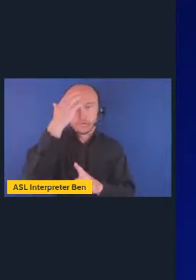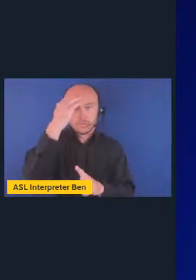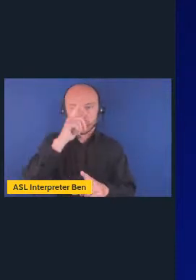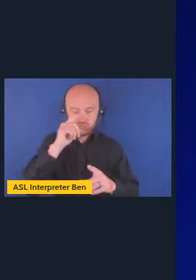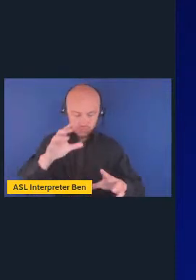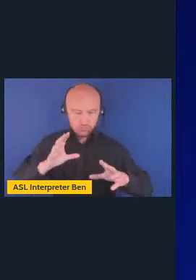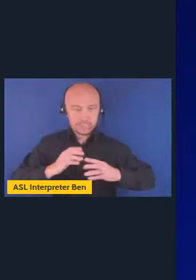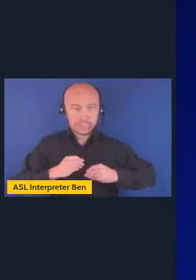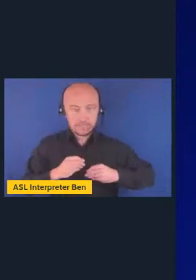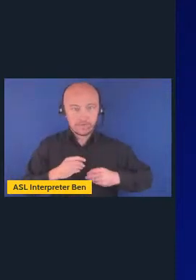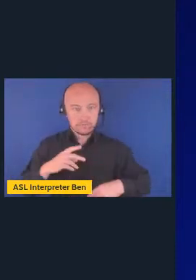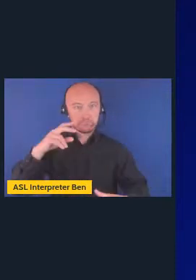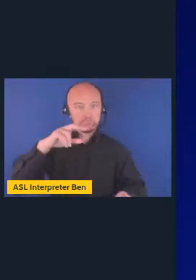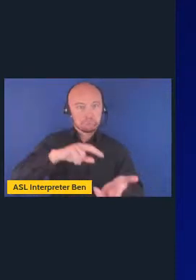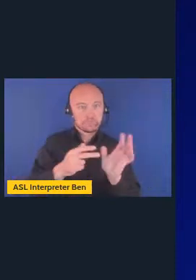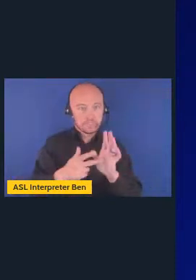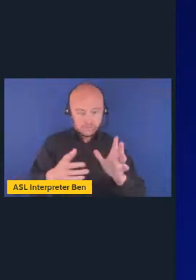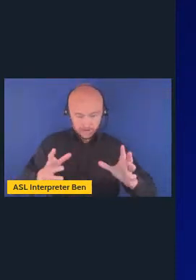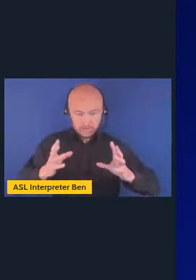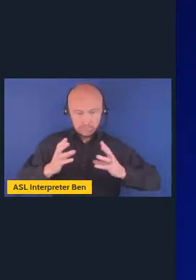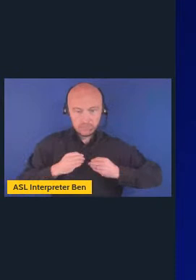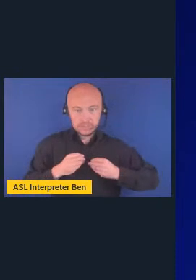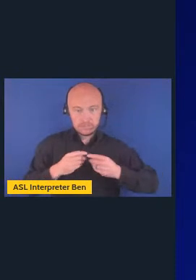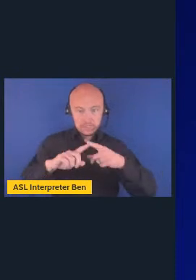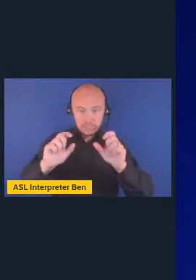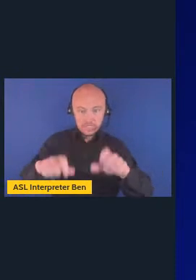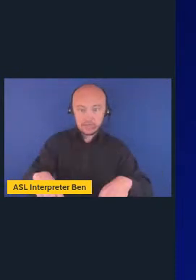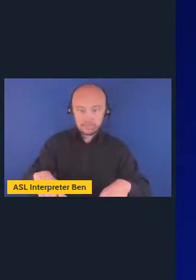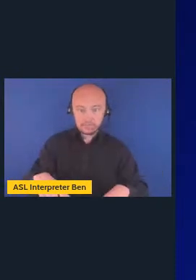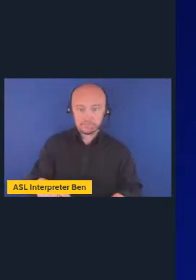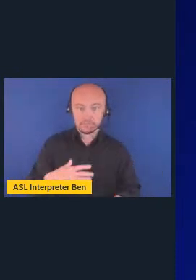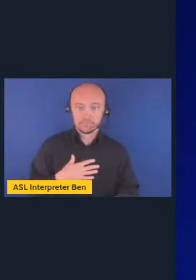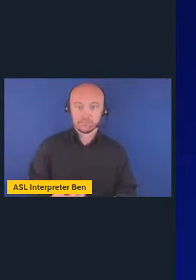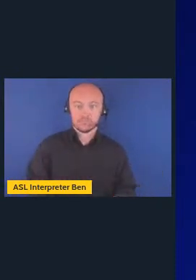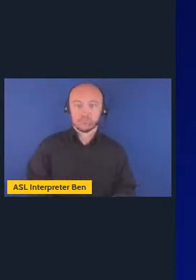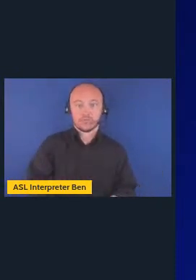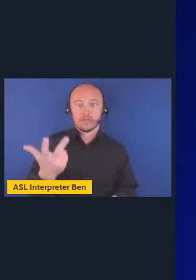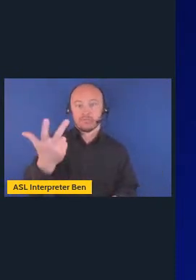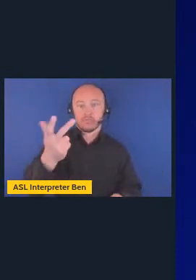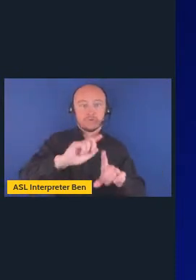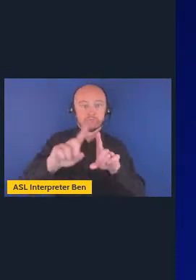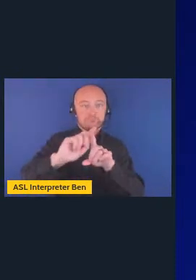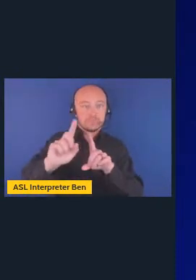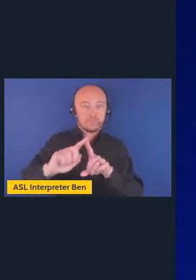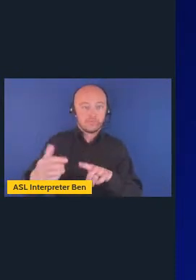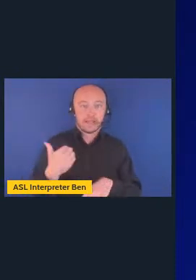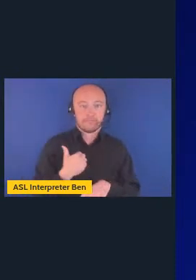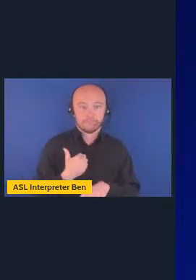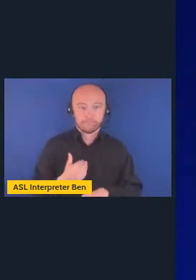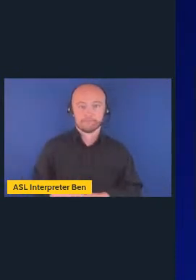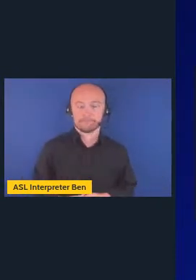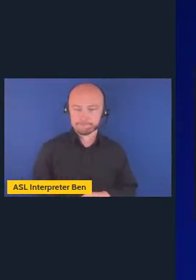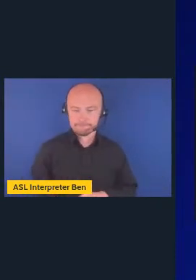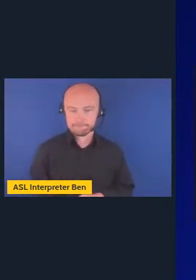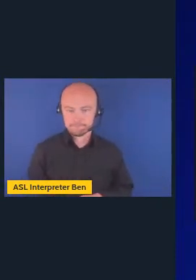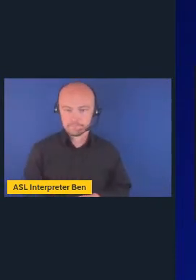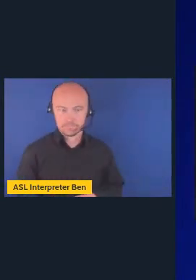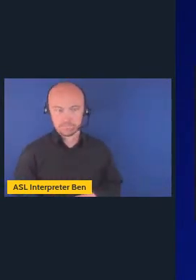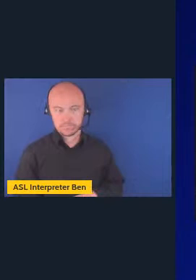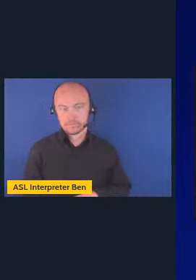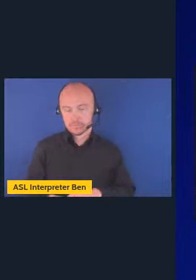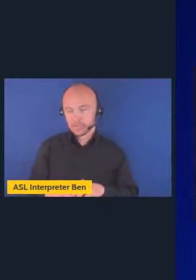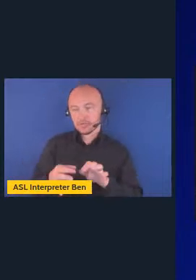so you can define a recipient list. In this case, you have 3 different Lambda functions. Under the hood, this